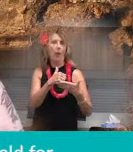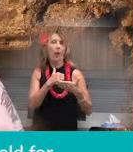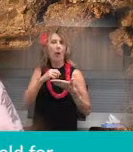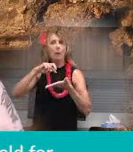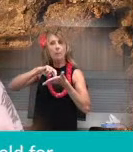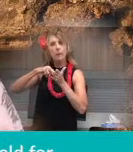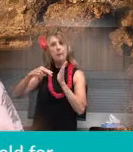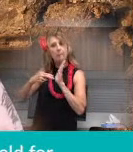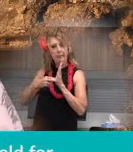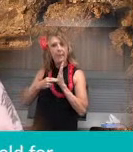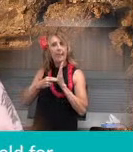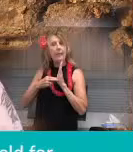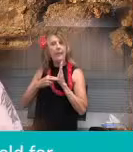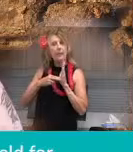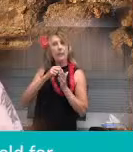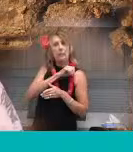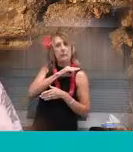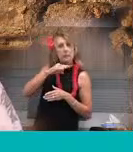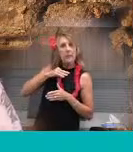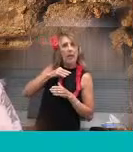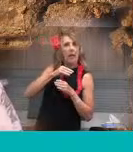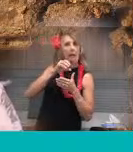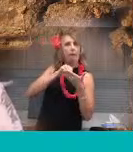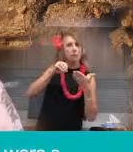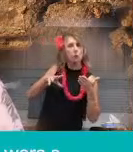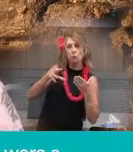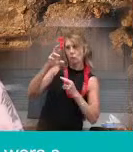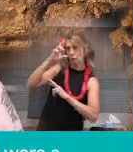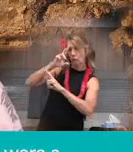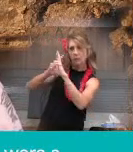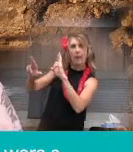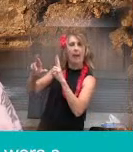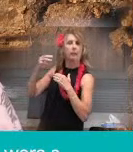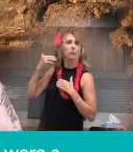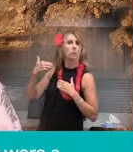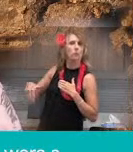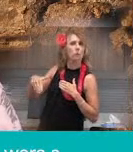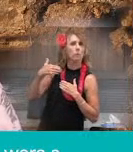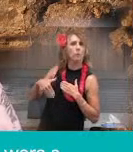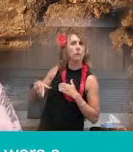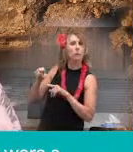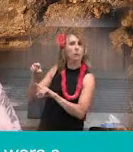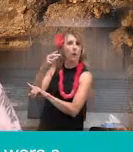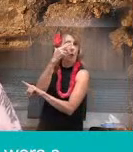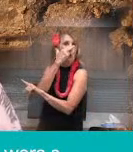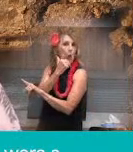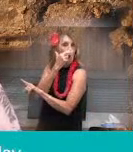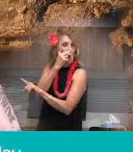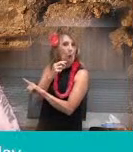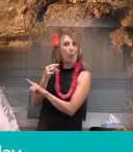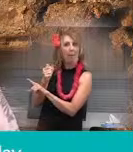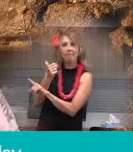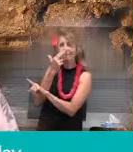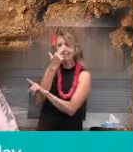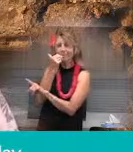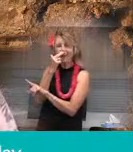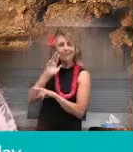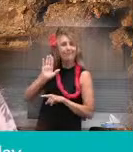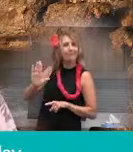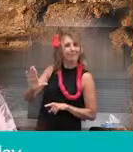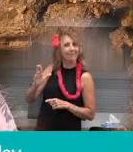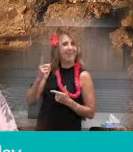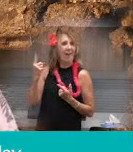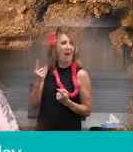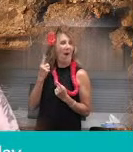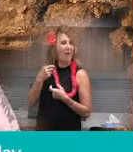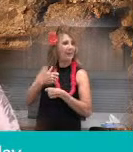respect that staff and students always held for him. His sense of humor and quick wit were a constant bright spot